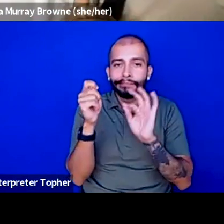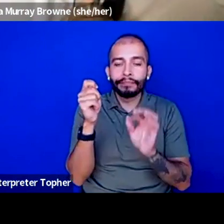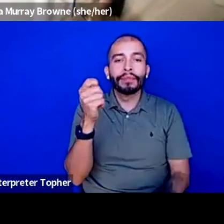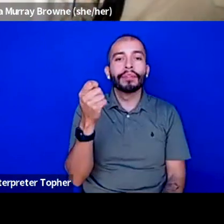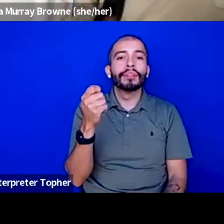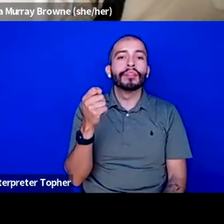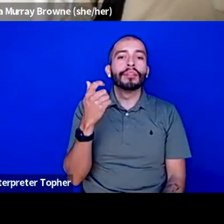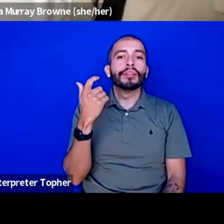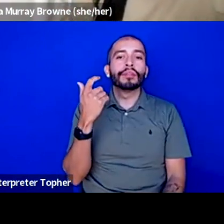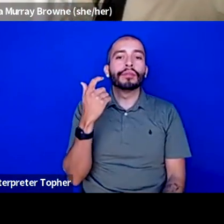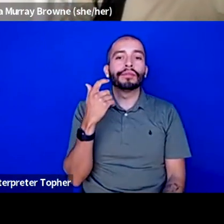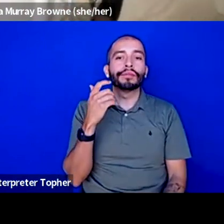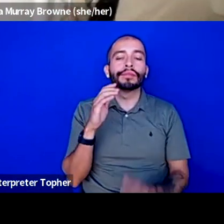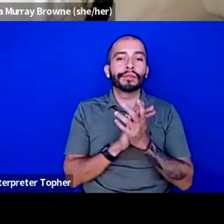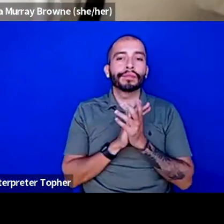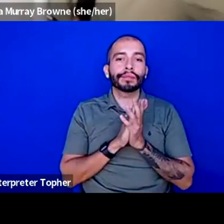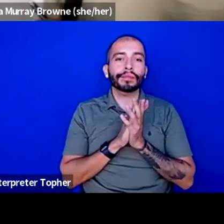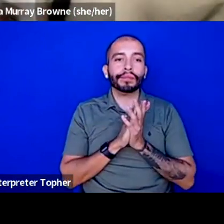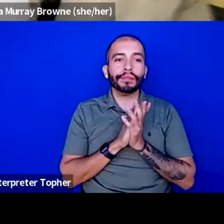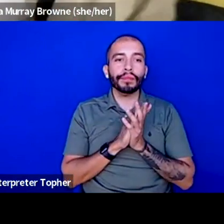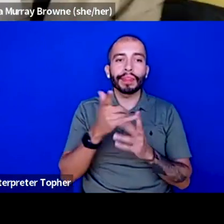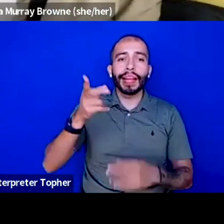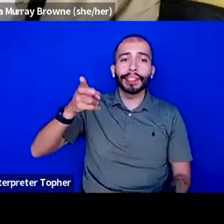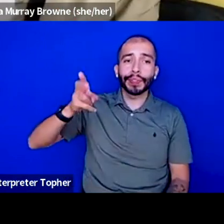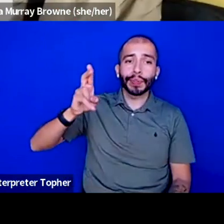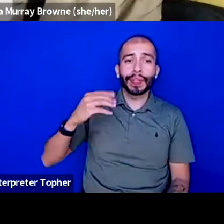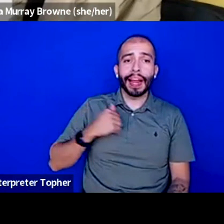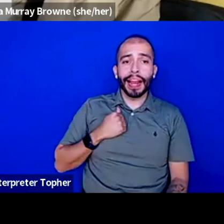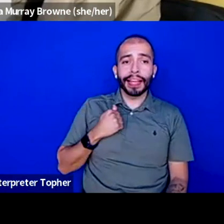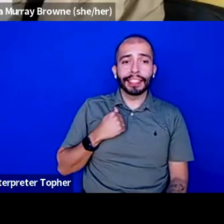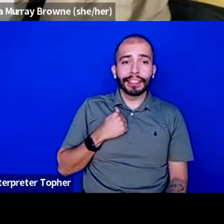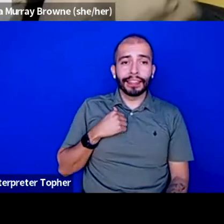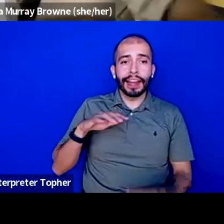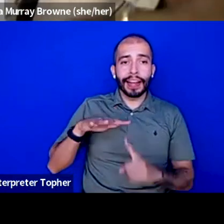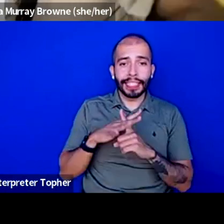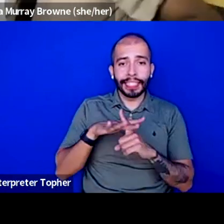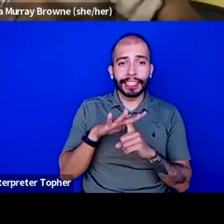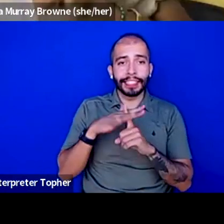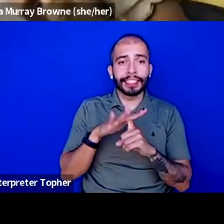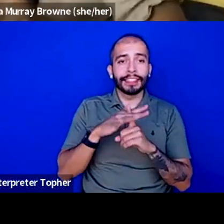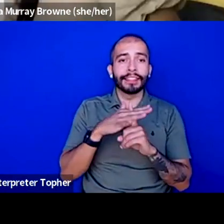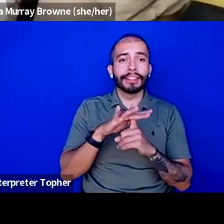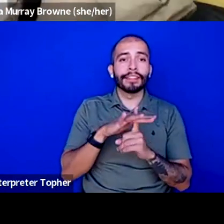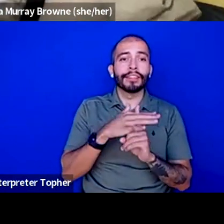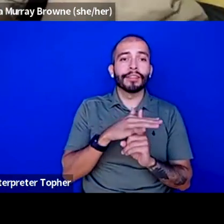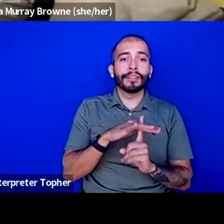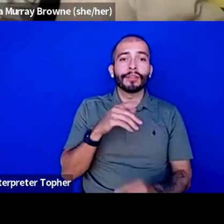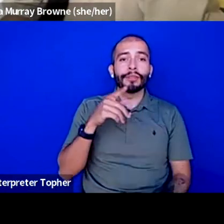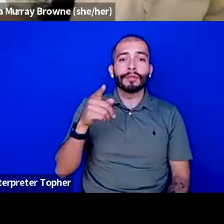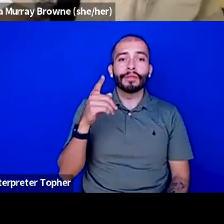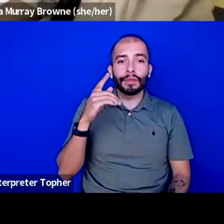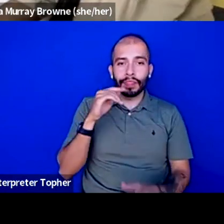context, these aren't new numbers to call, right? Because ultimately, like Shauna